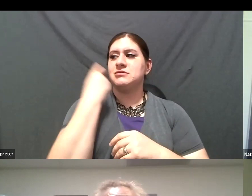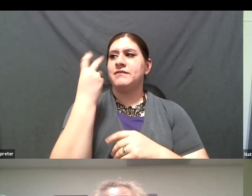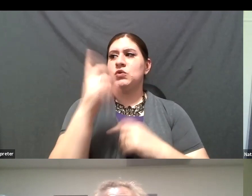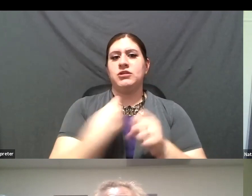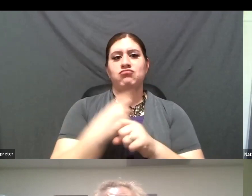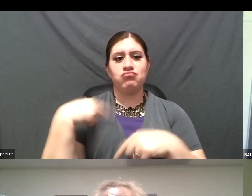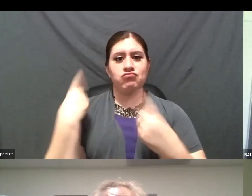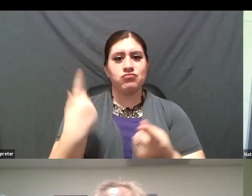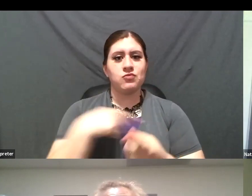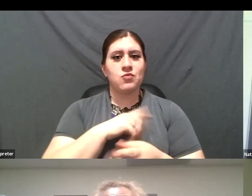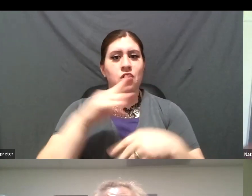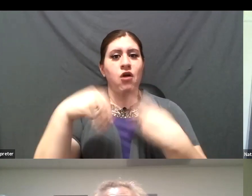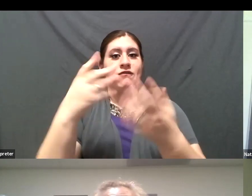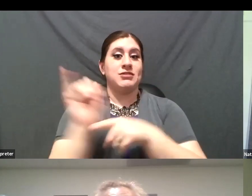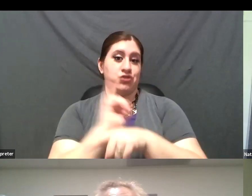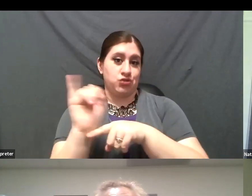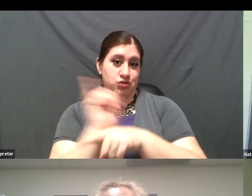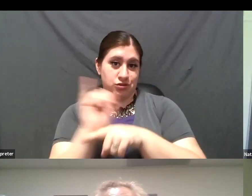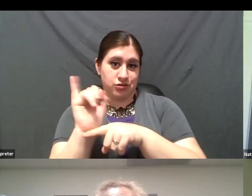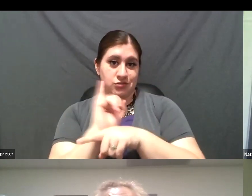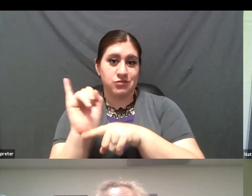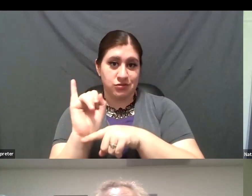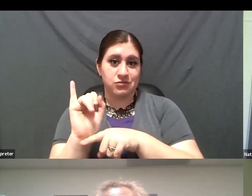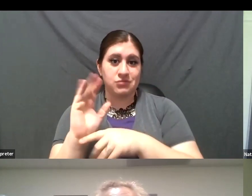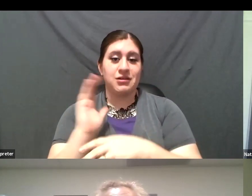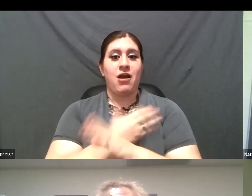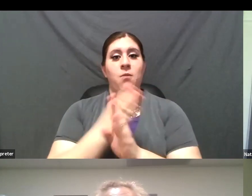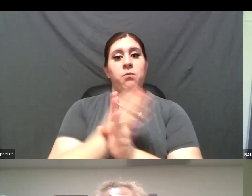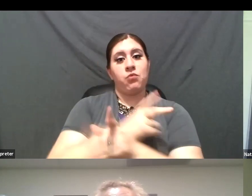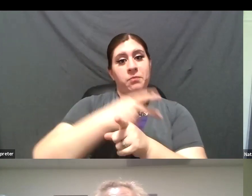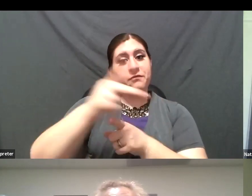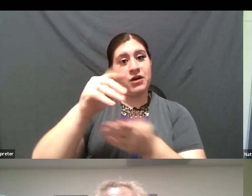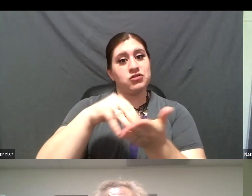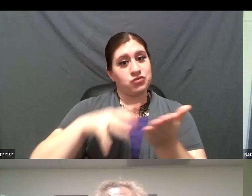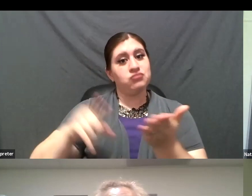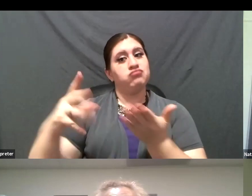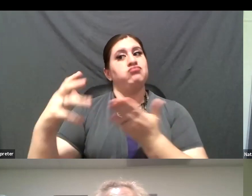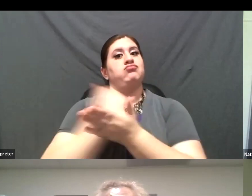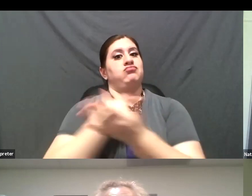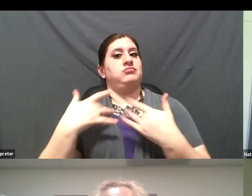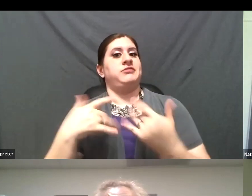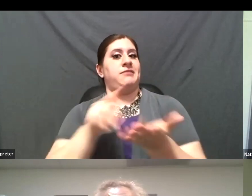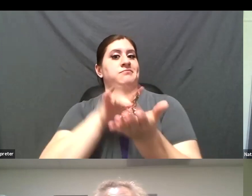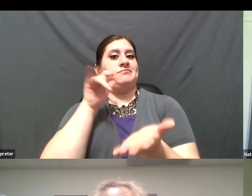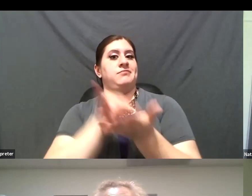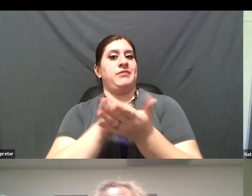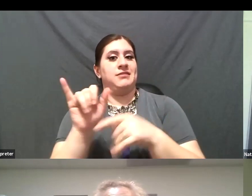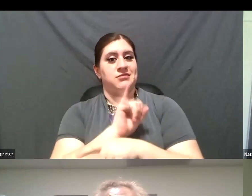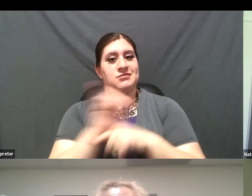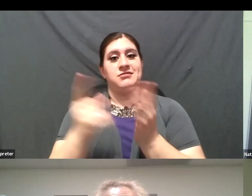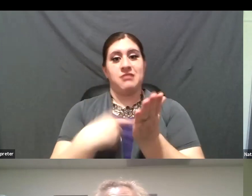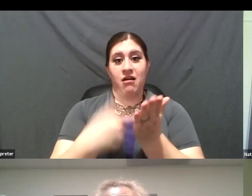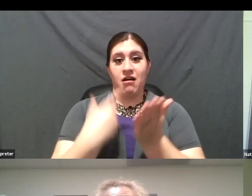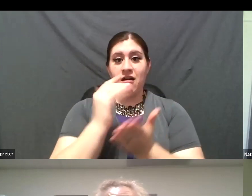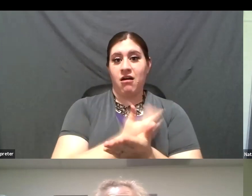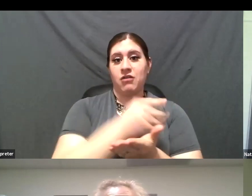been offering internships, and our pre-professional students certainly take advantage of those, but sometimes just our students